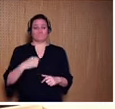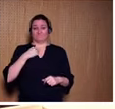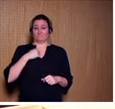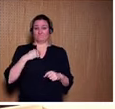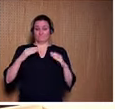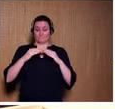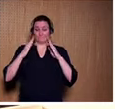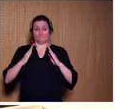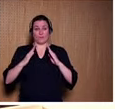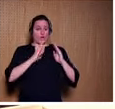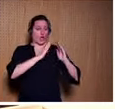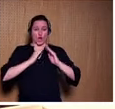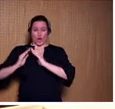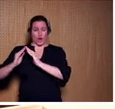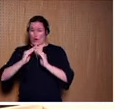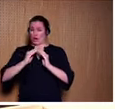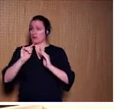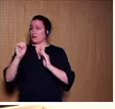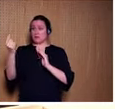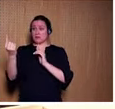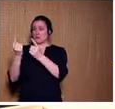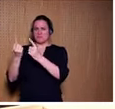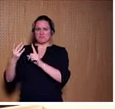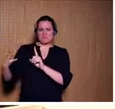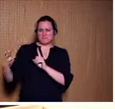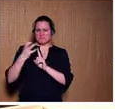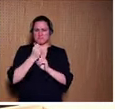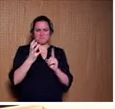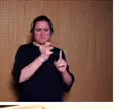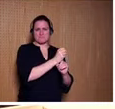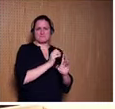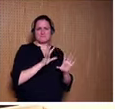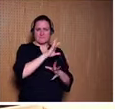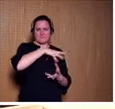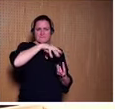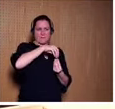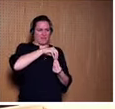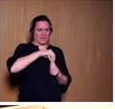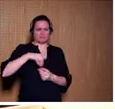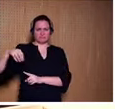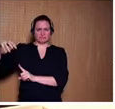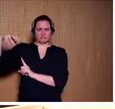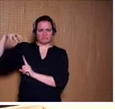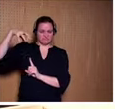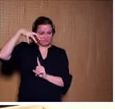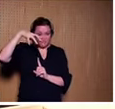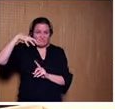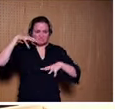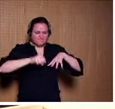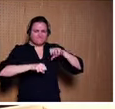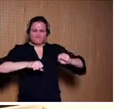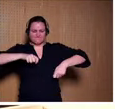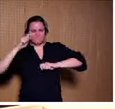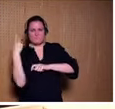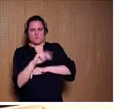our neighborhood at night and kill families with clubs while they are asleep. Since the police have never been able to save